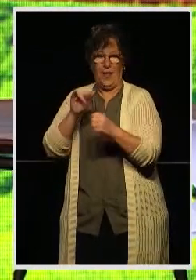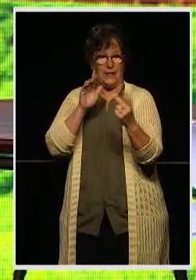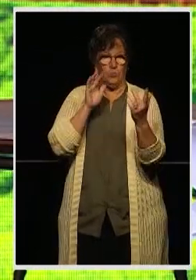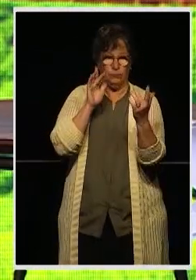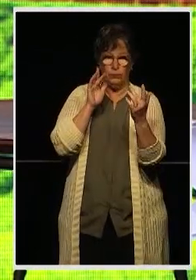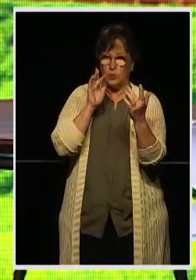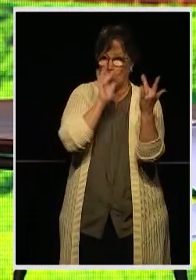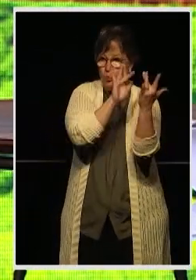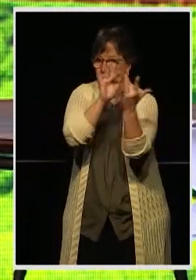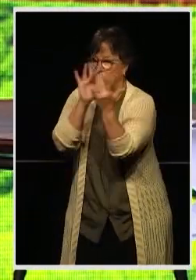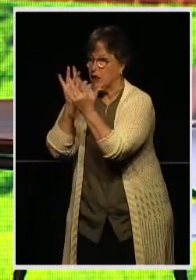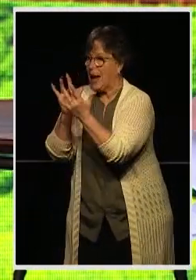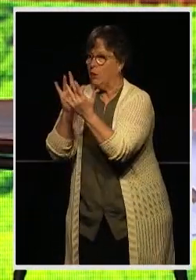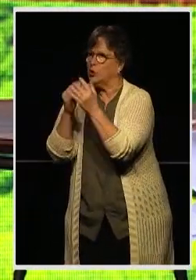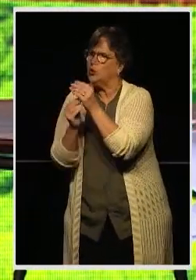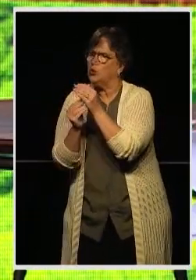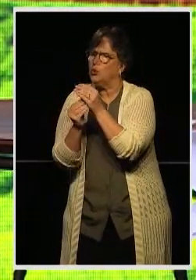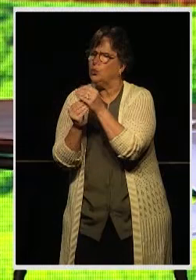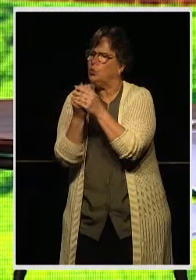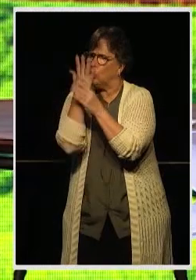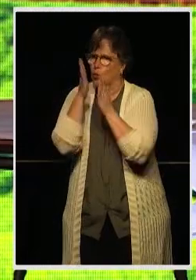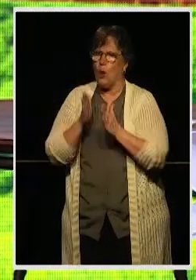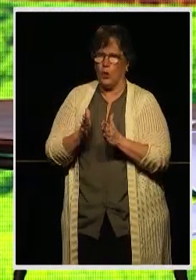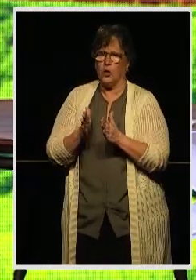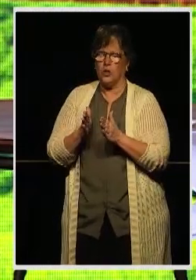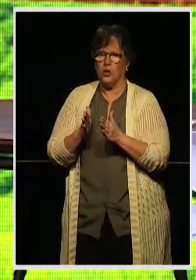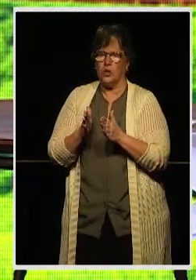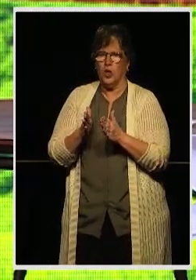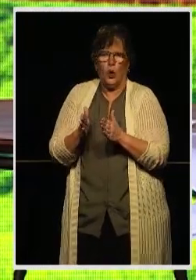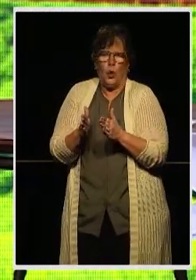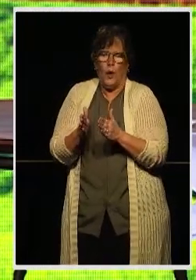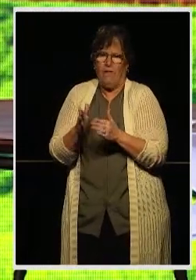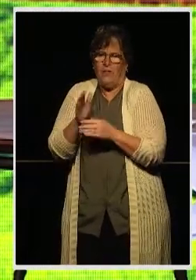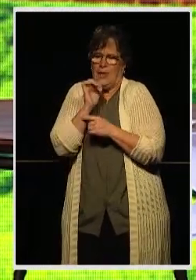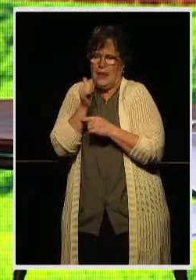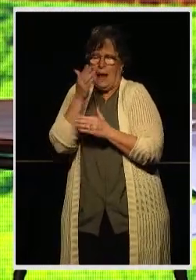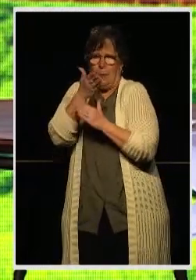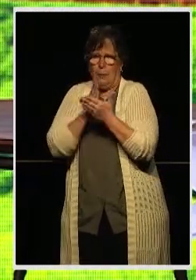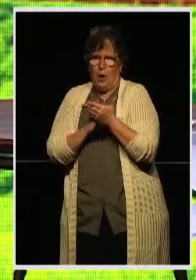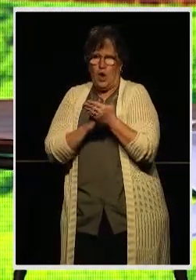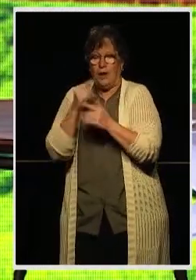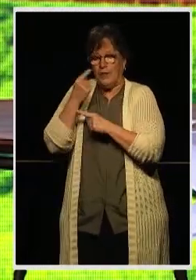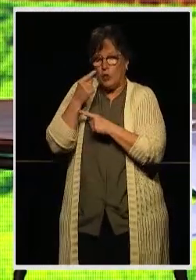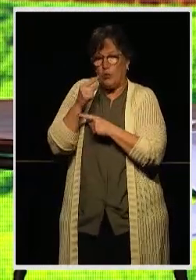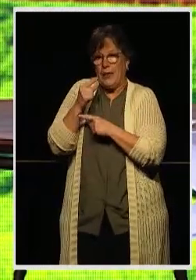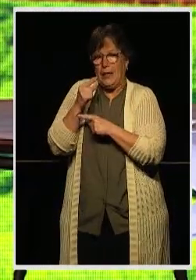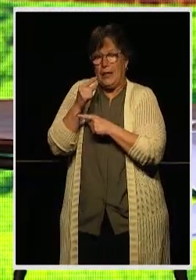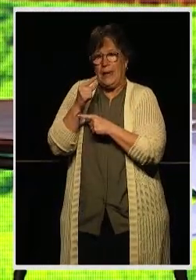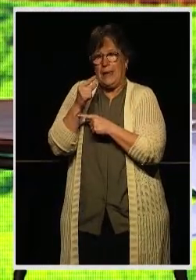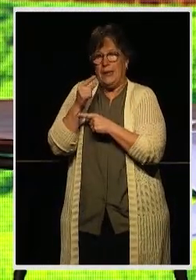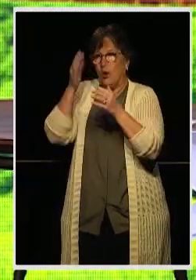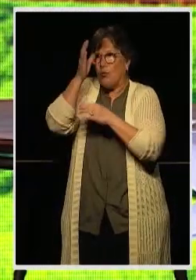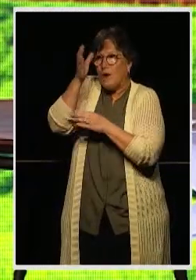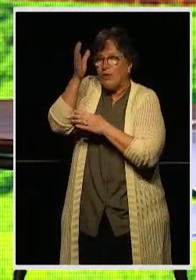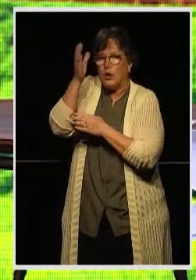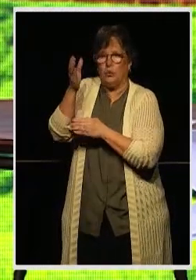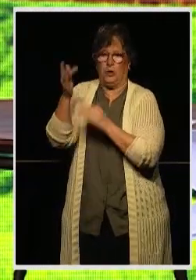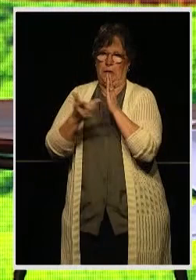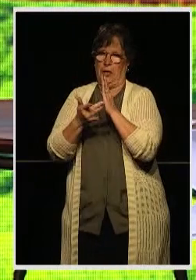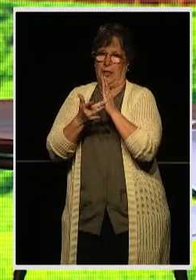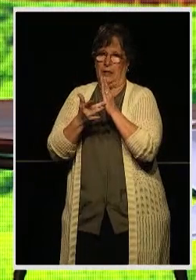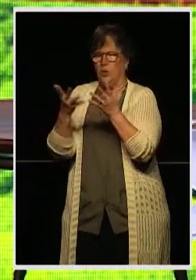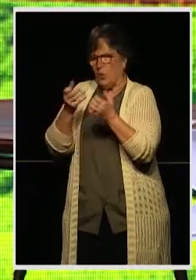been left out of the Industrial Revolution or the Green Revolution technologies. We want them to be a part of this